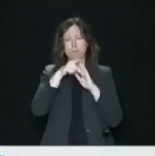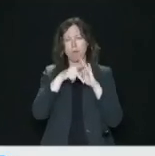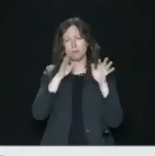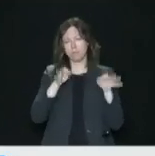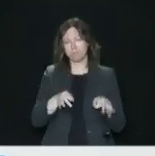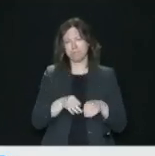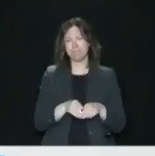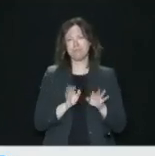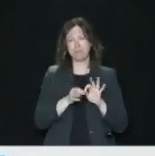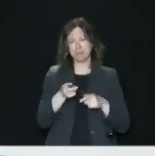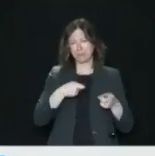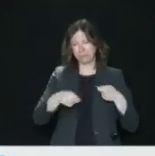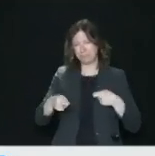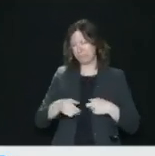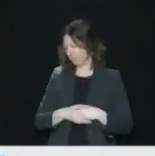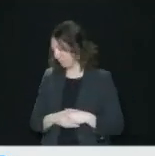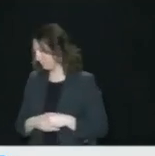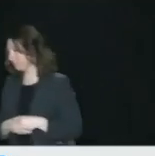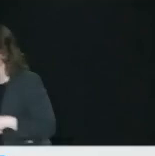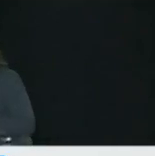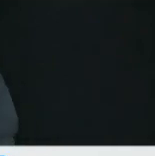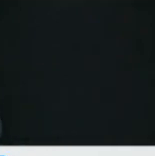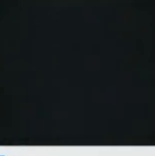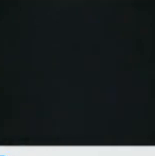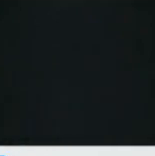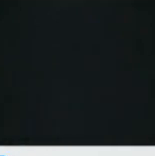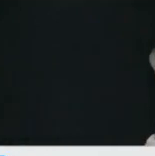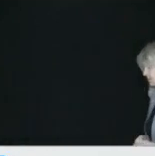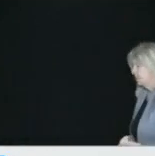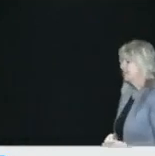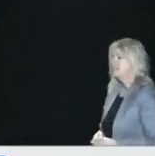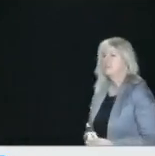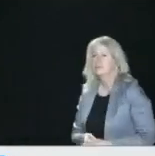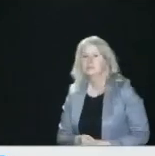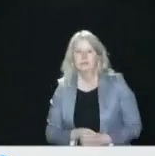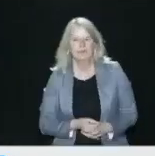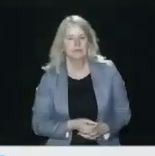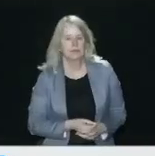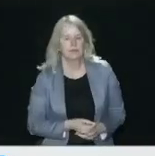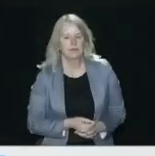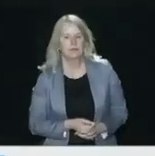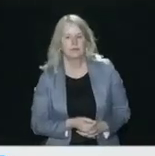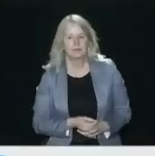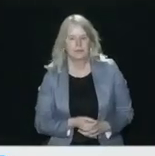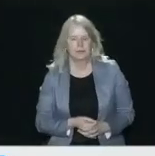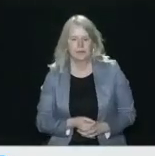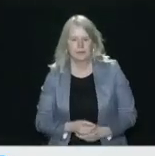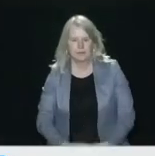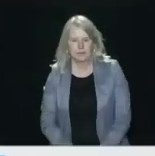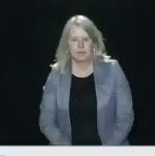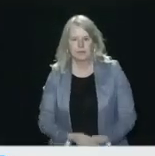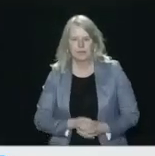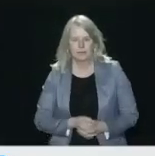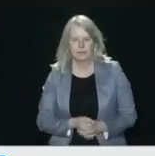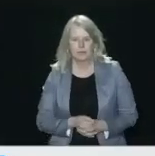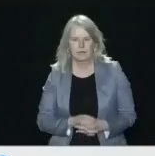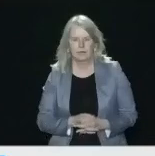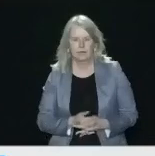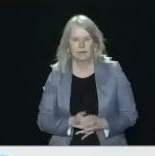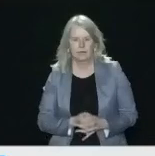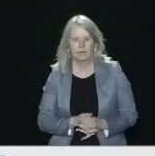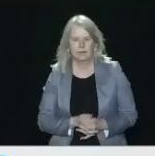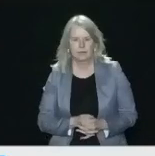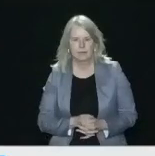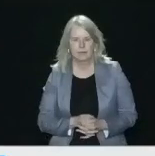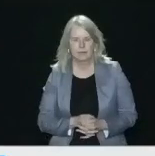against severe outcomes. And after a third dose or an additional dose, that protection against